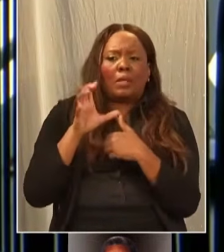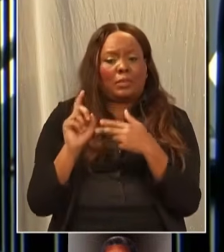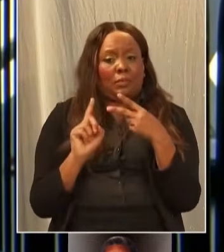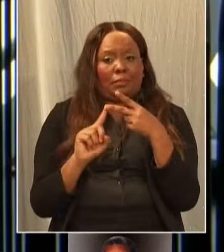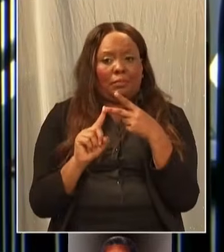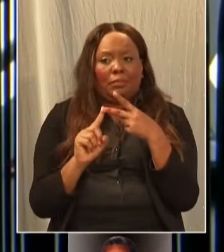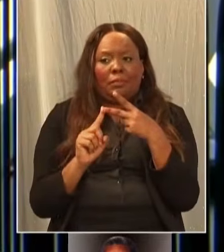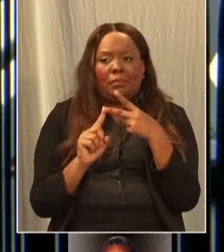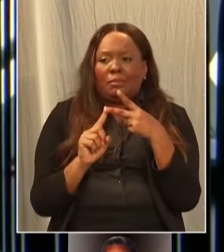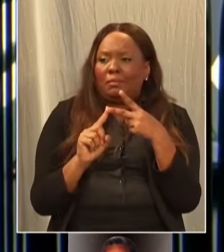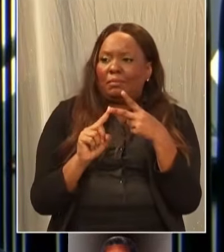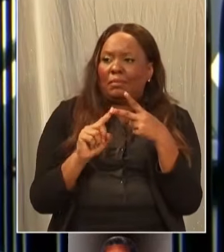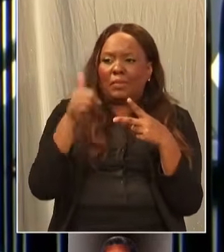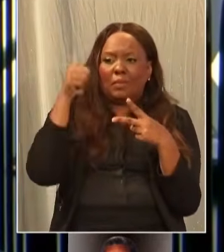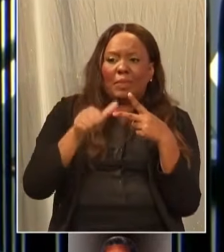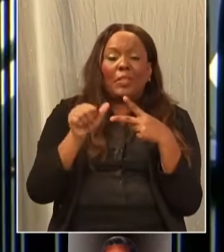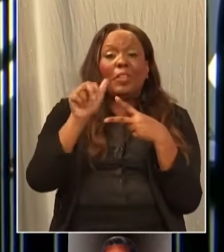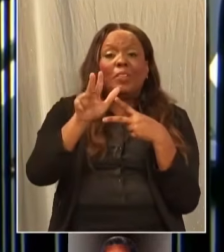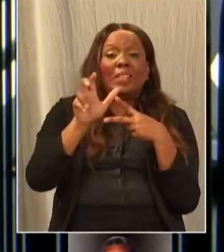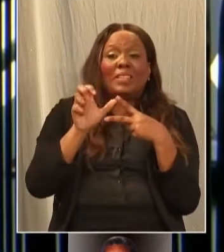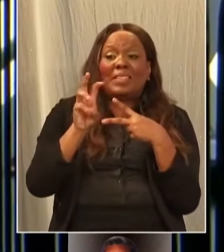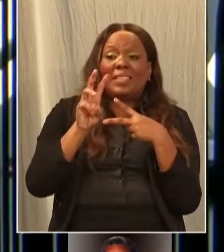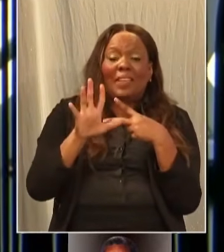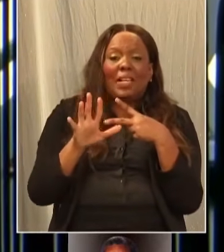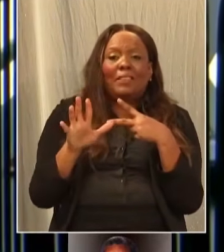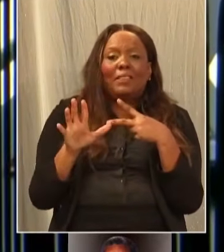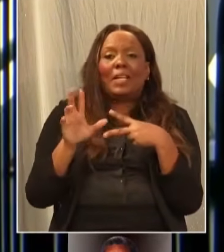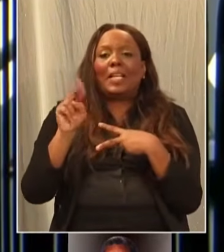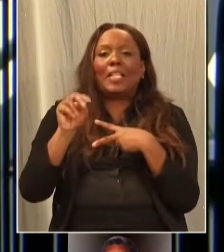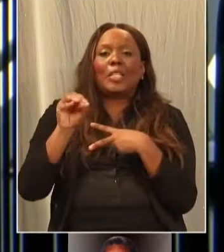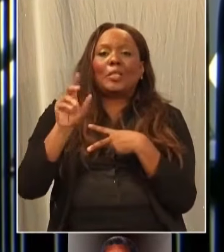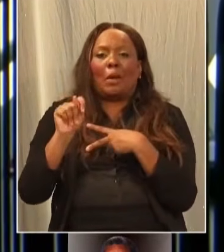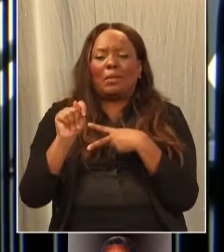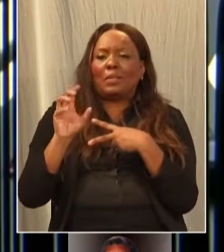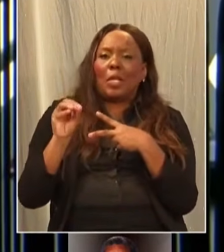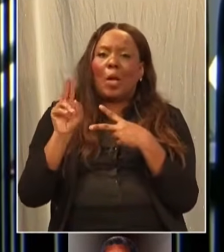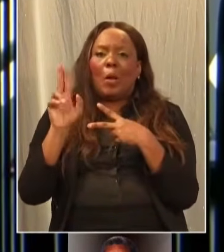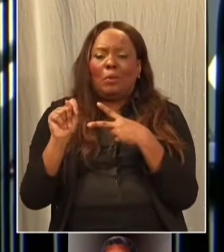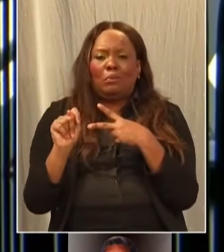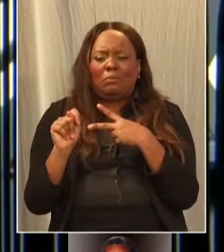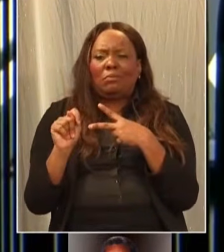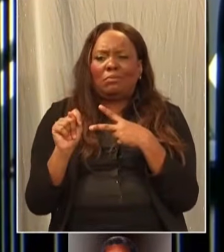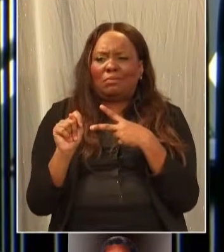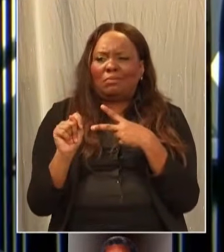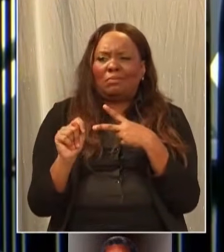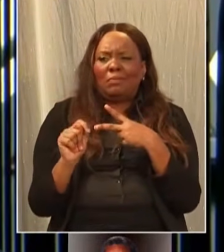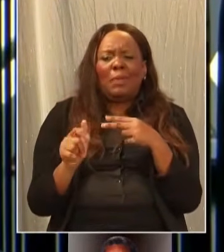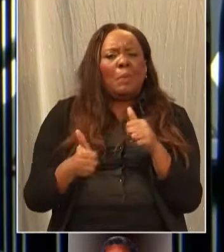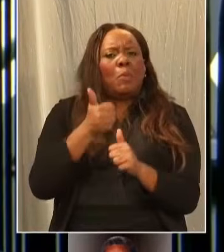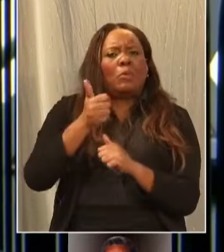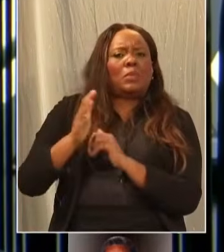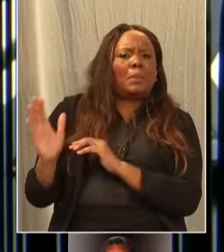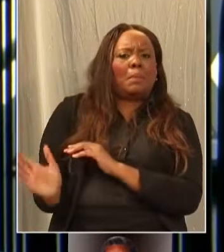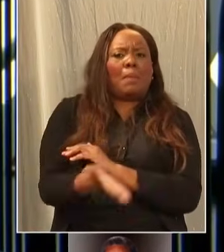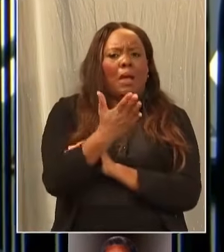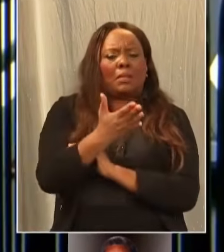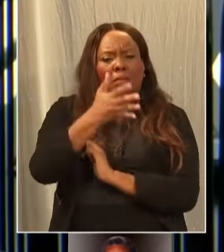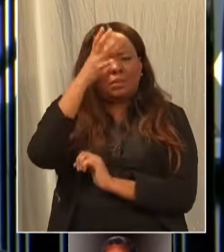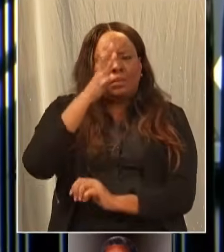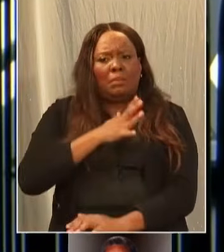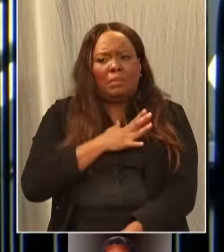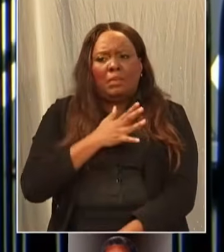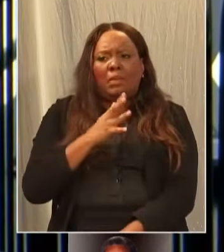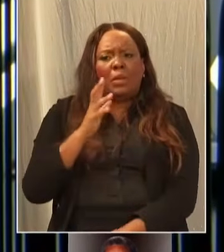his score of 365 not out as merely another statistic. Most batsmen reaching their first